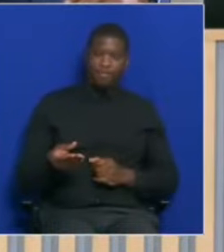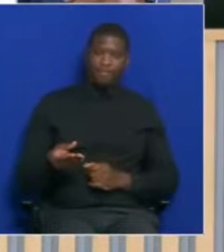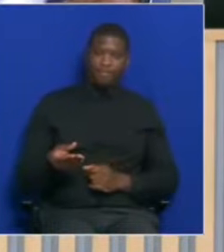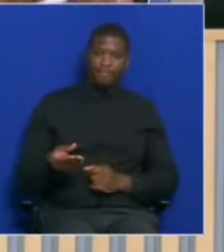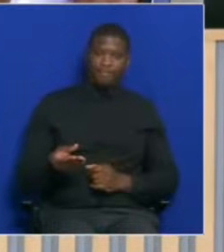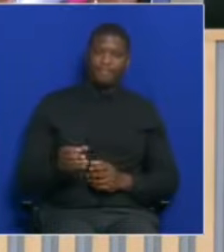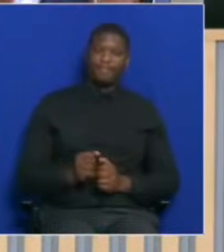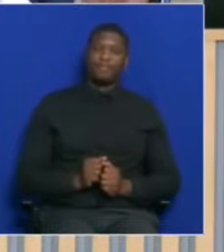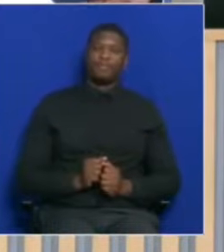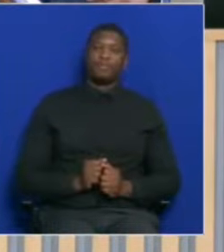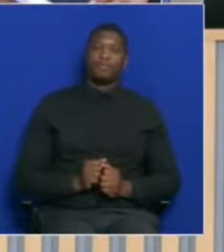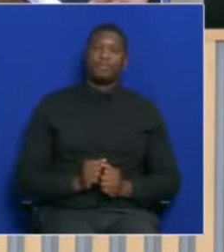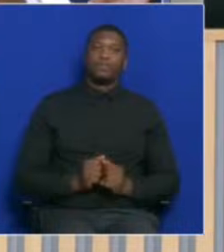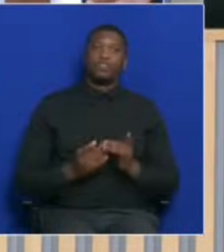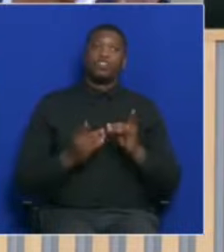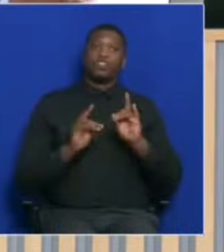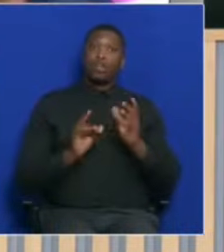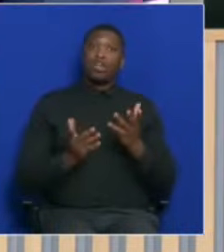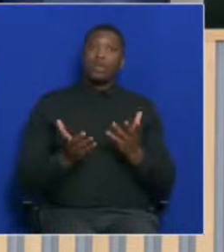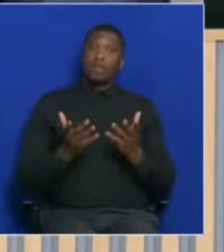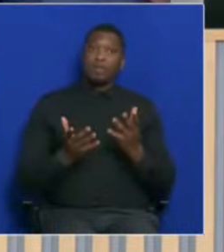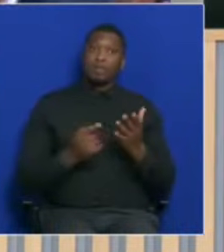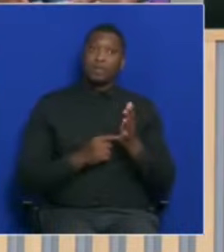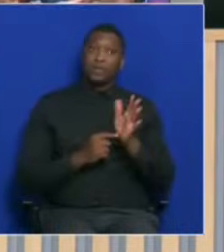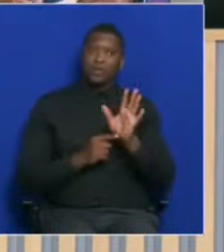Chair, maybe it's a sign we must stop.